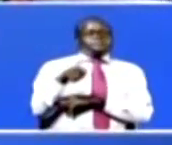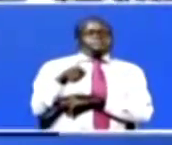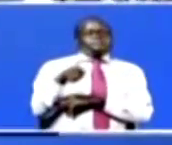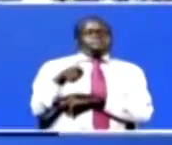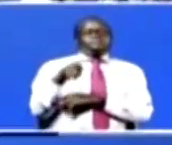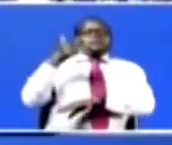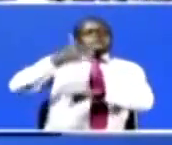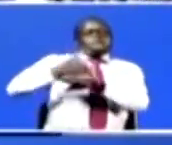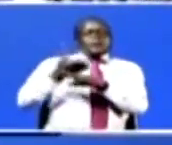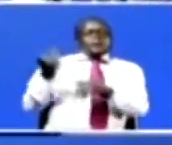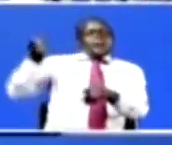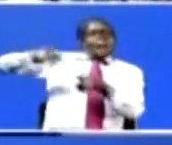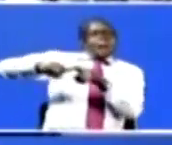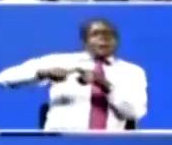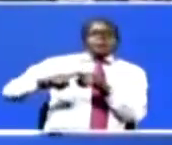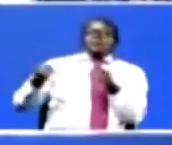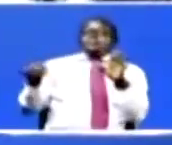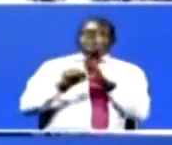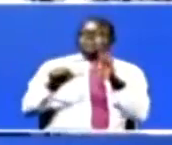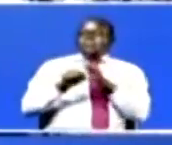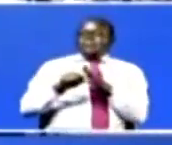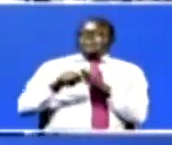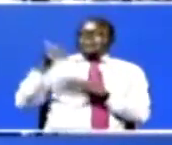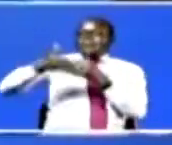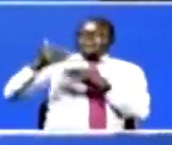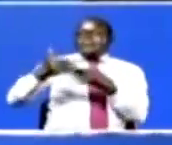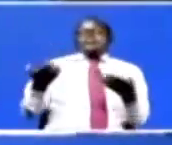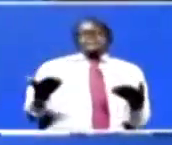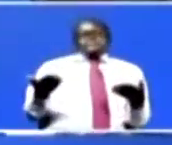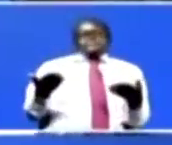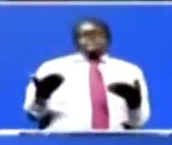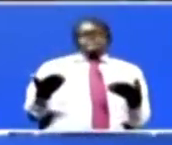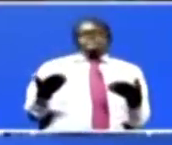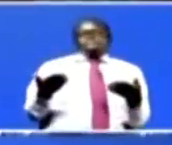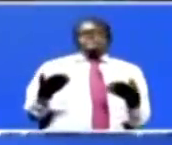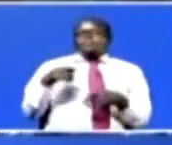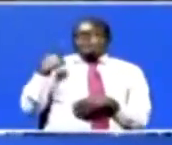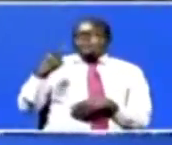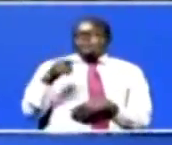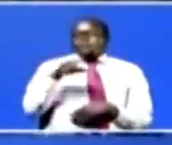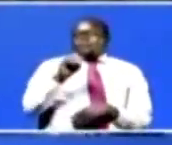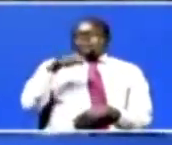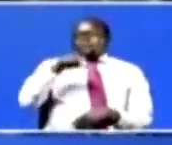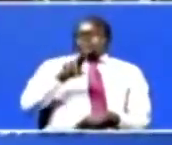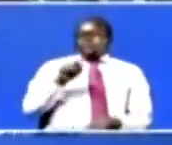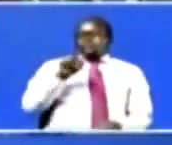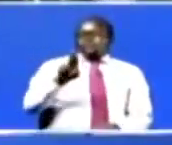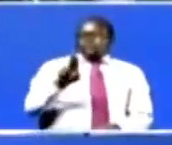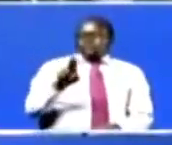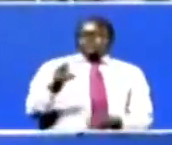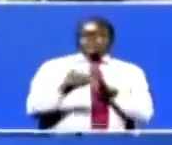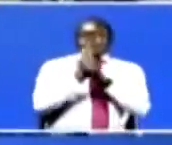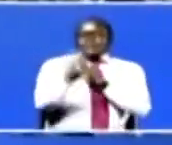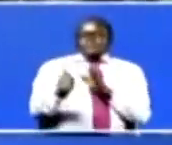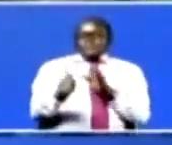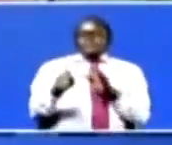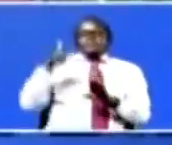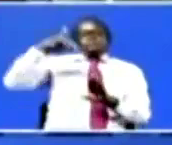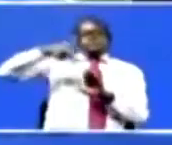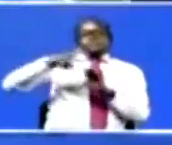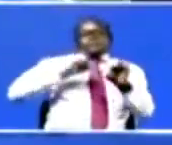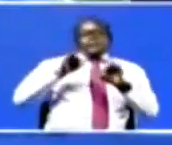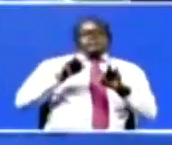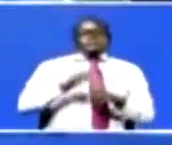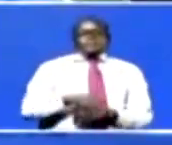are potential security threats to the neighboring inhabitants, as Ogutu Okudo, an expert in the petroleum industry,